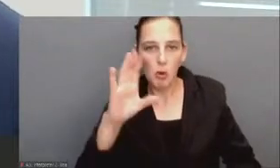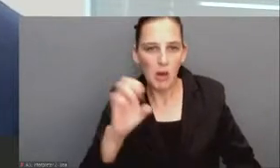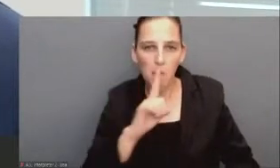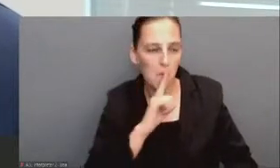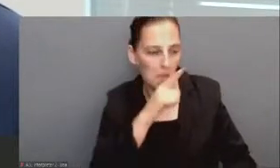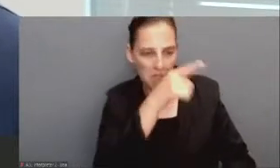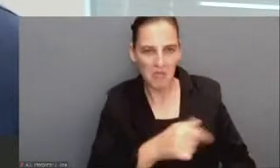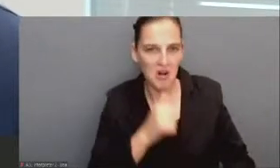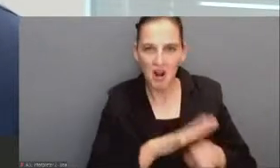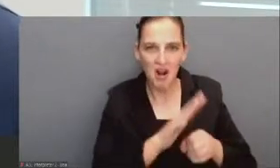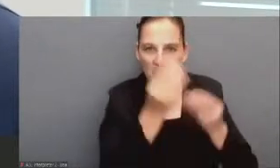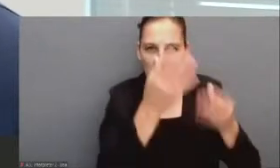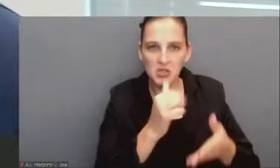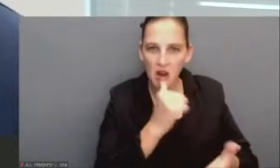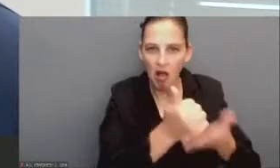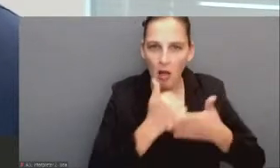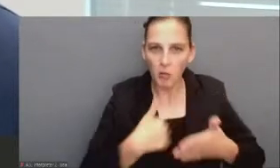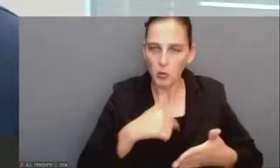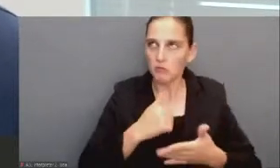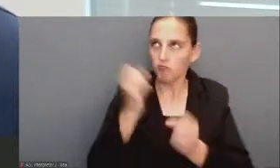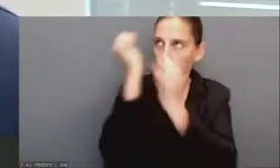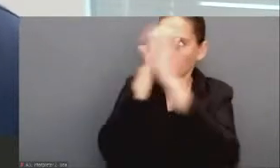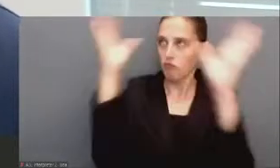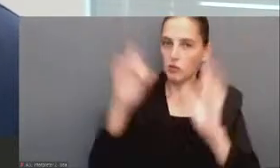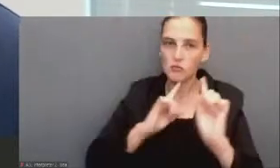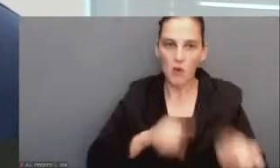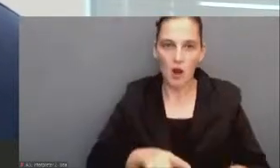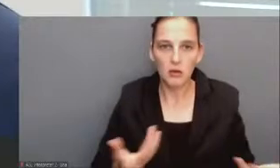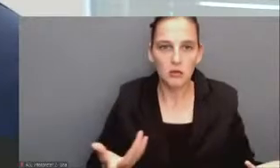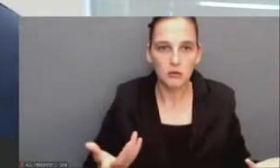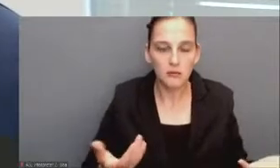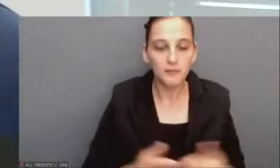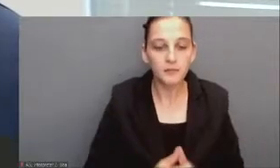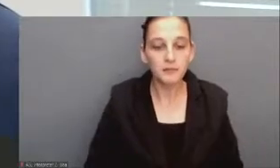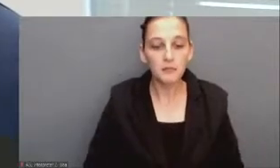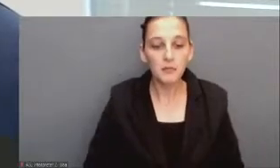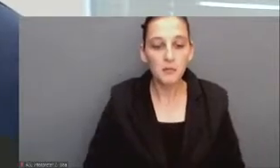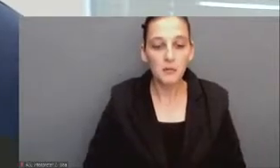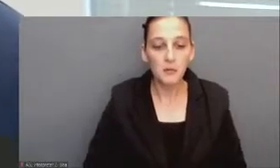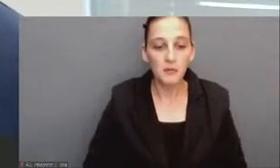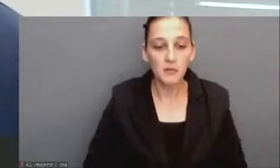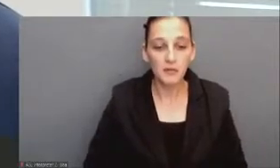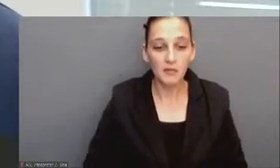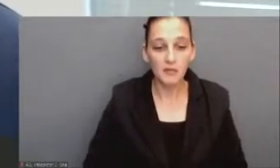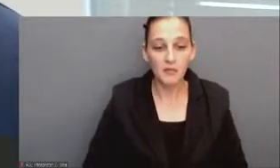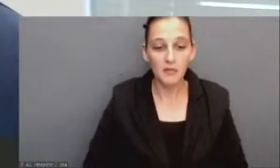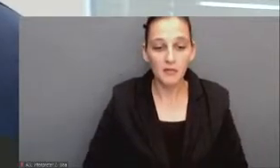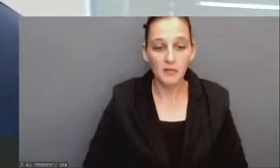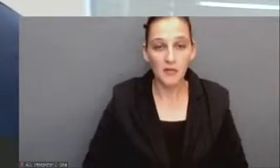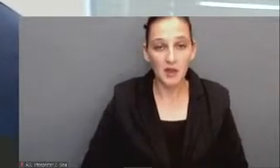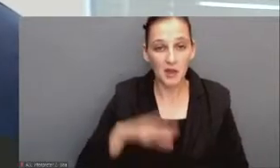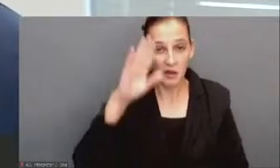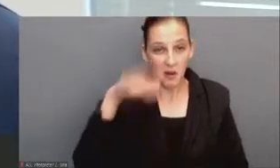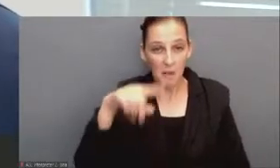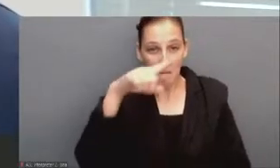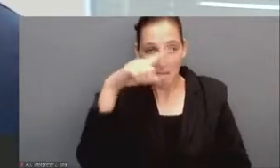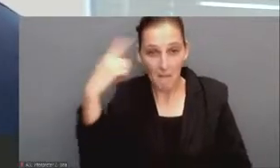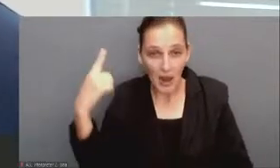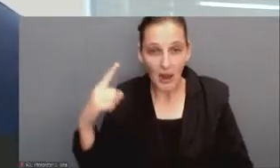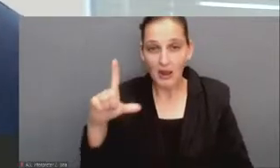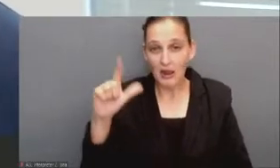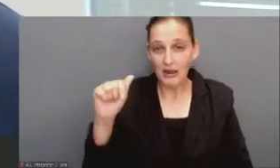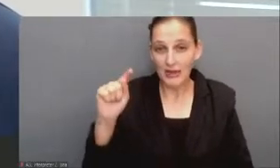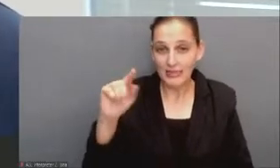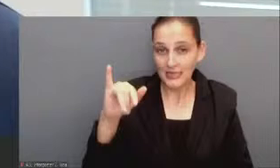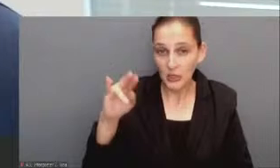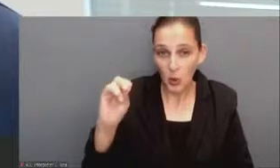response. If anything, the unconscionable rates of infection and death among Blacks, Latinos, and other people